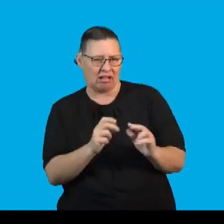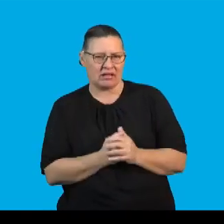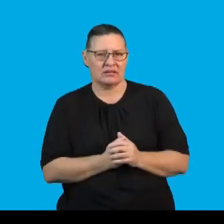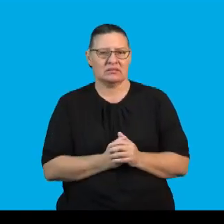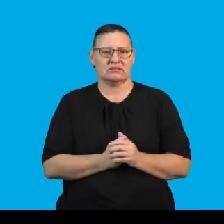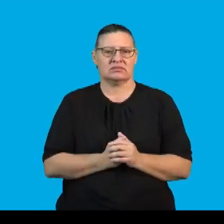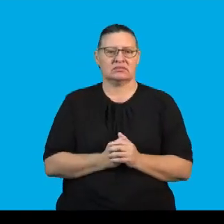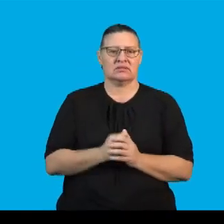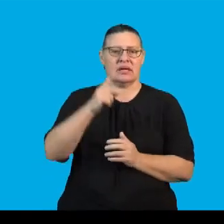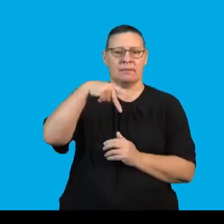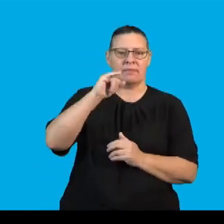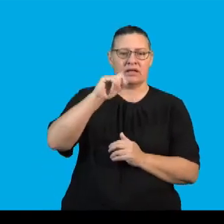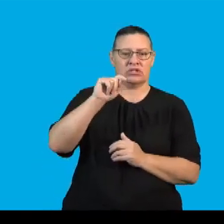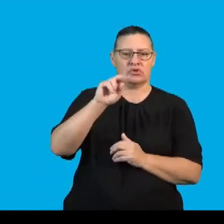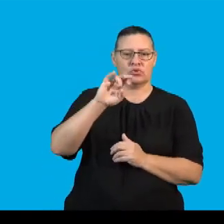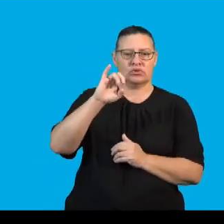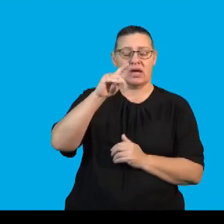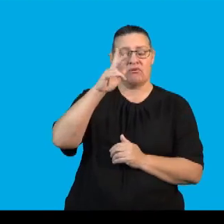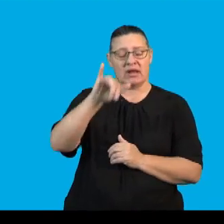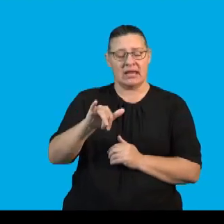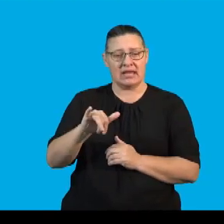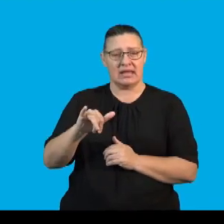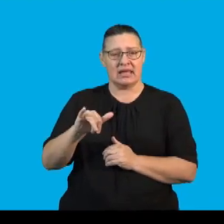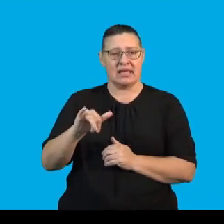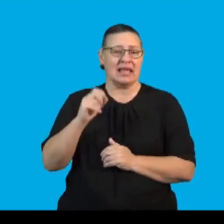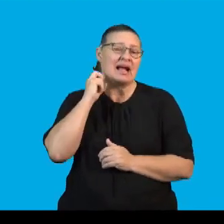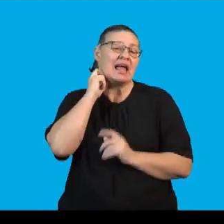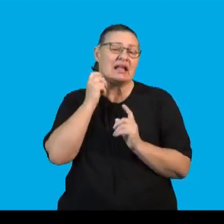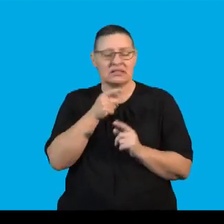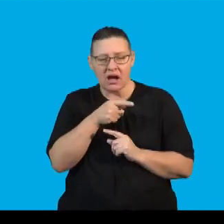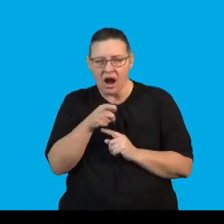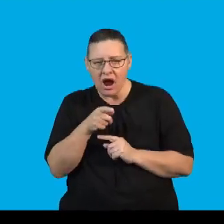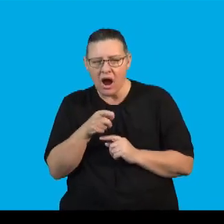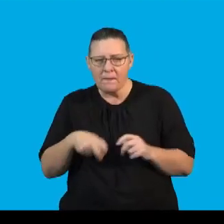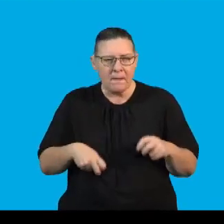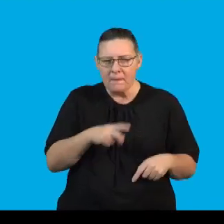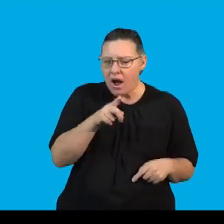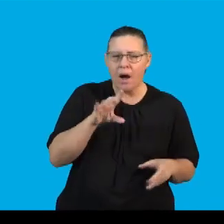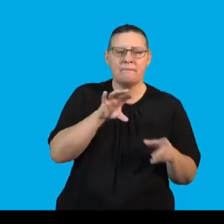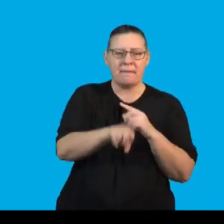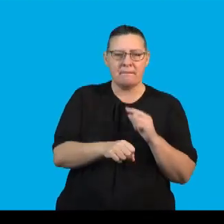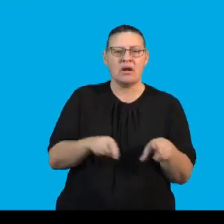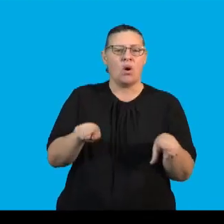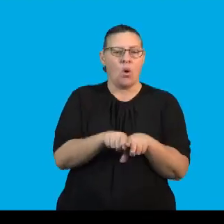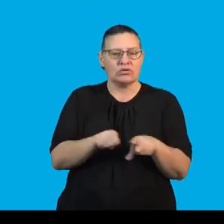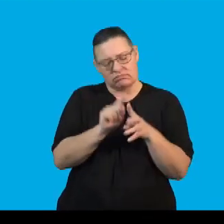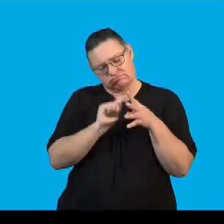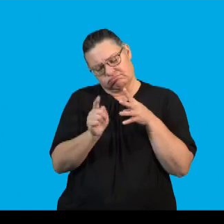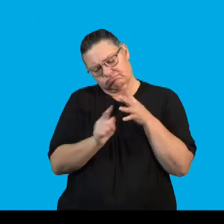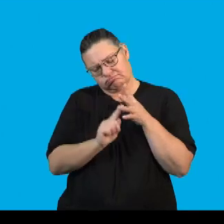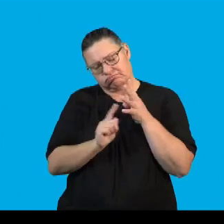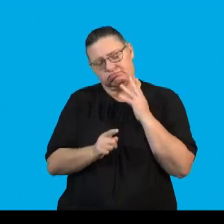at the control by the pituitary gland. This is a gland. And control of all aspects of